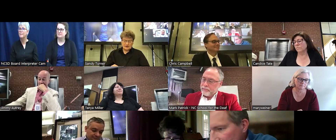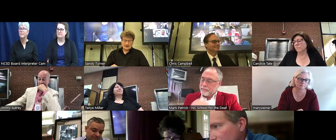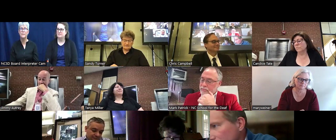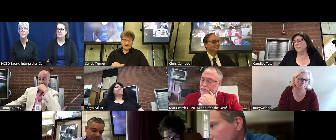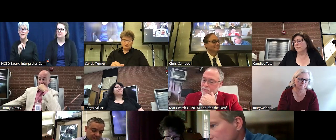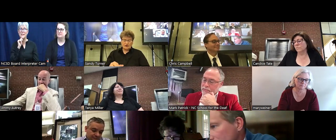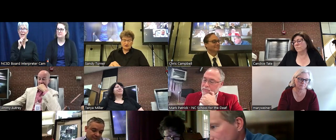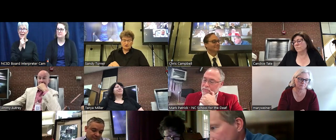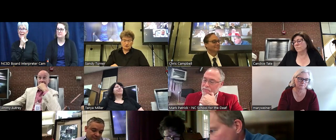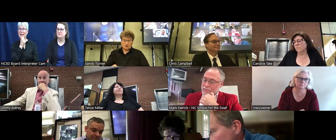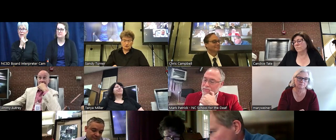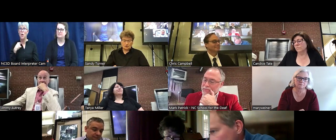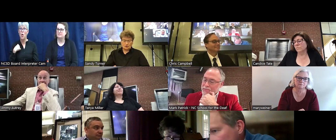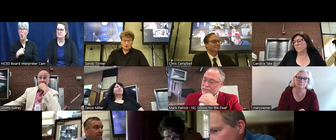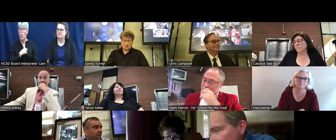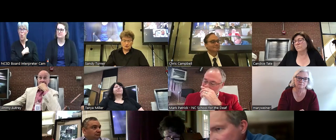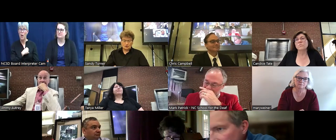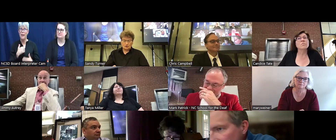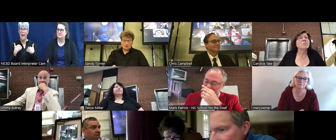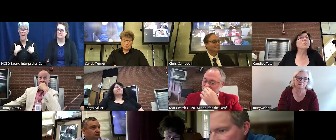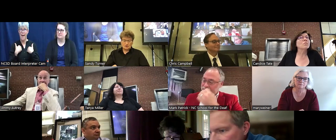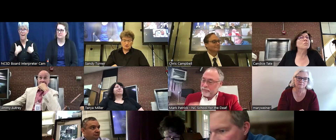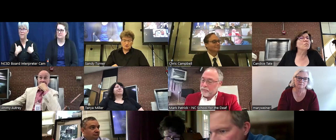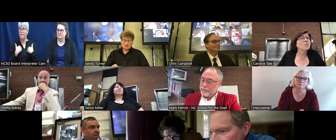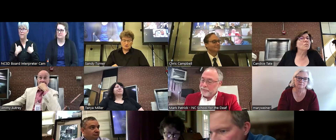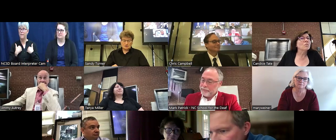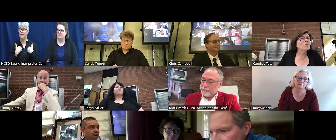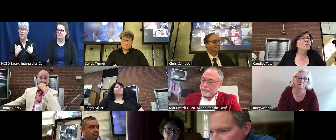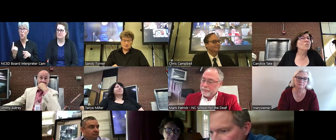We have a regular